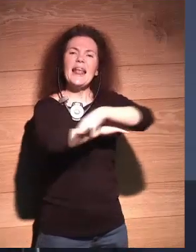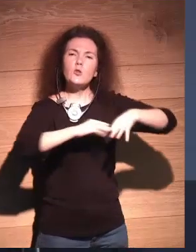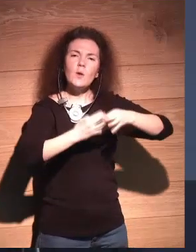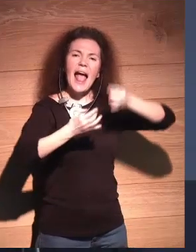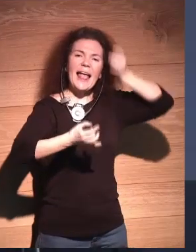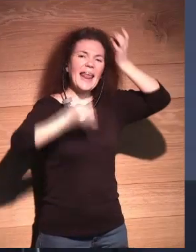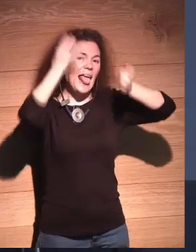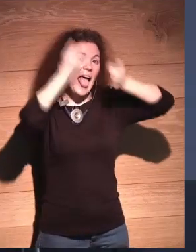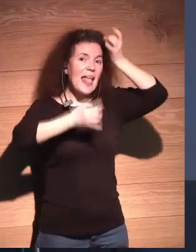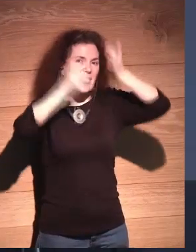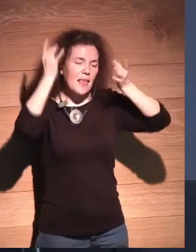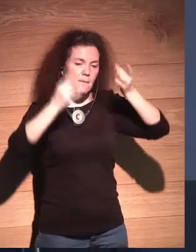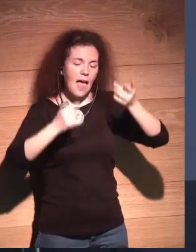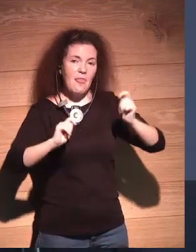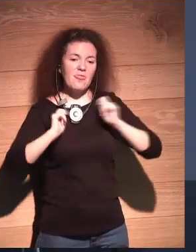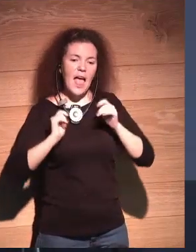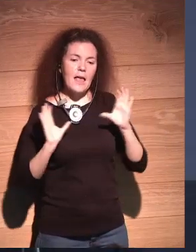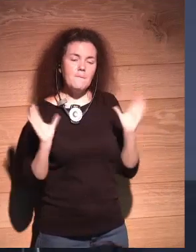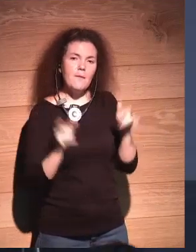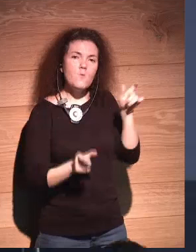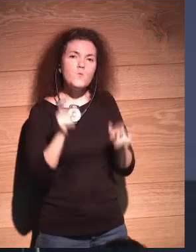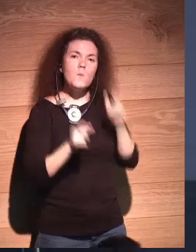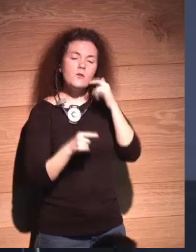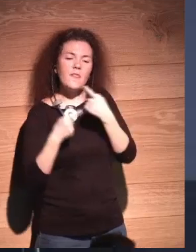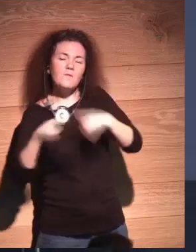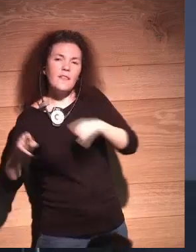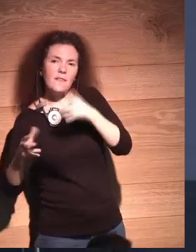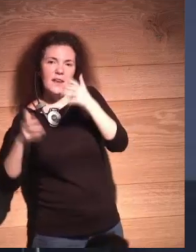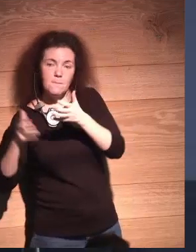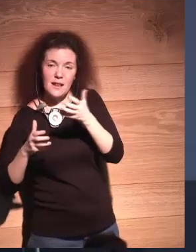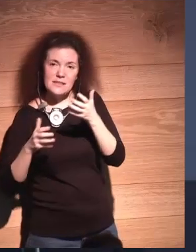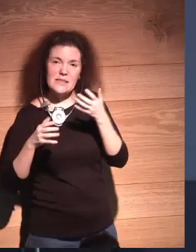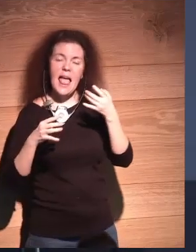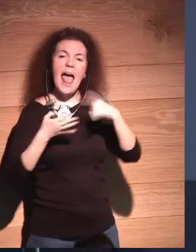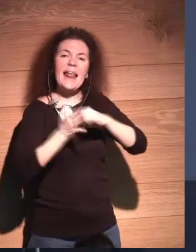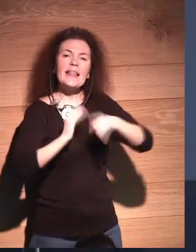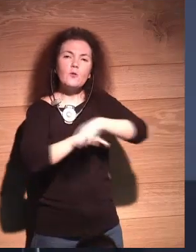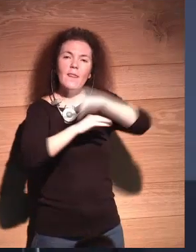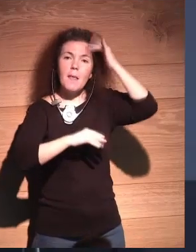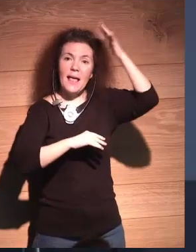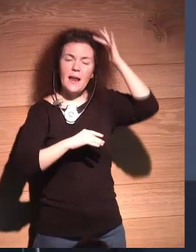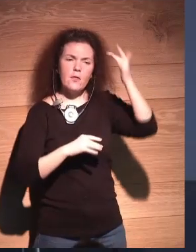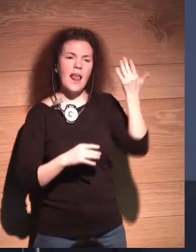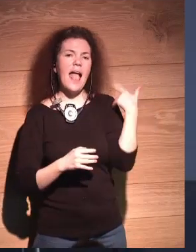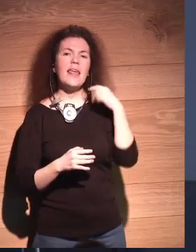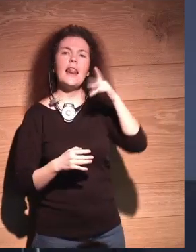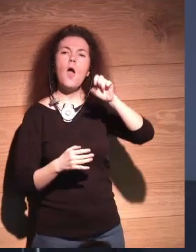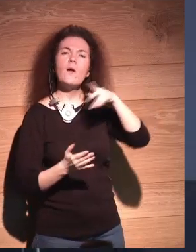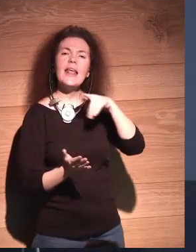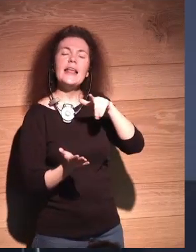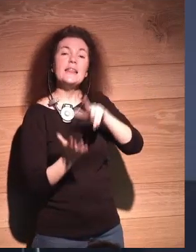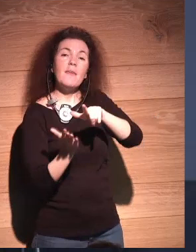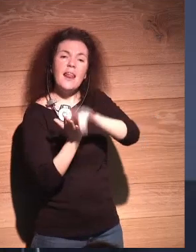creative architecture, as the architecture that makes us different from other species. Language is for her something